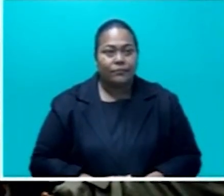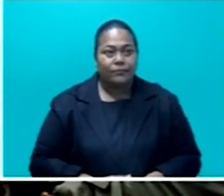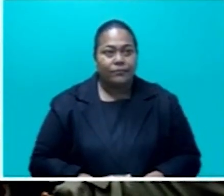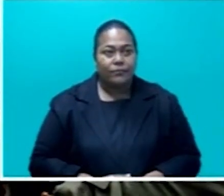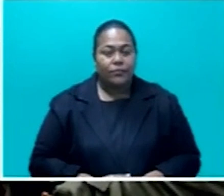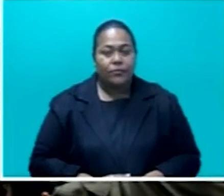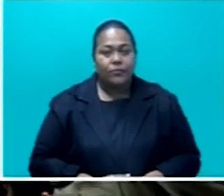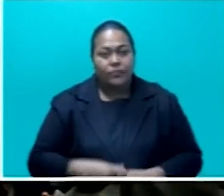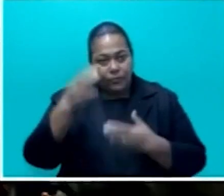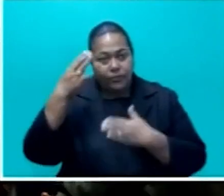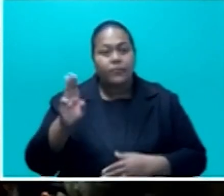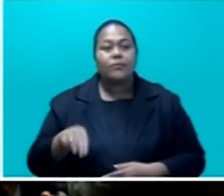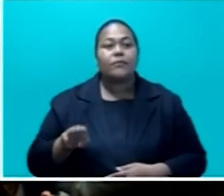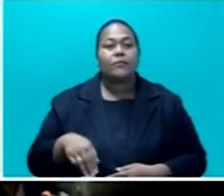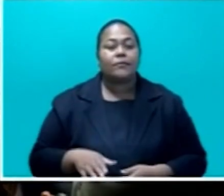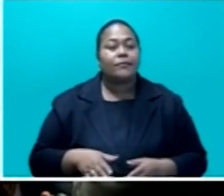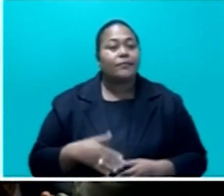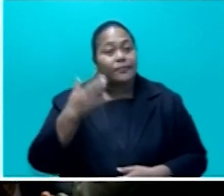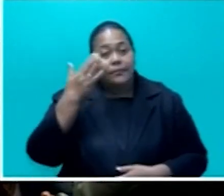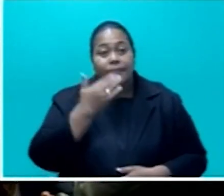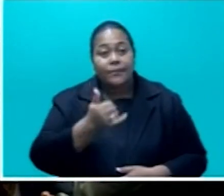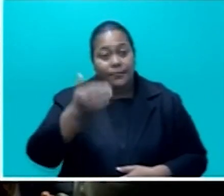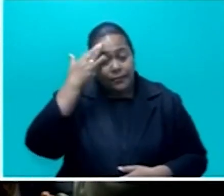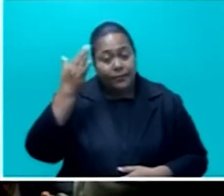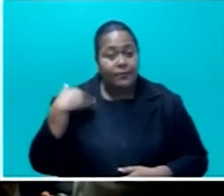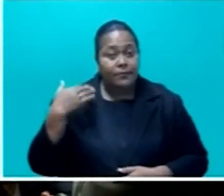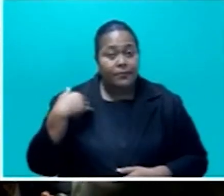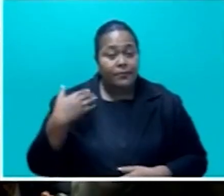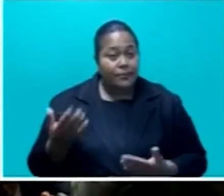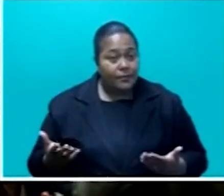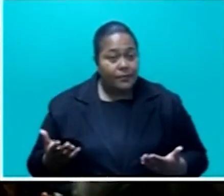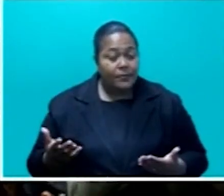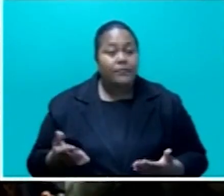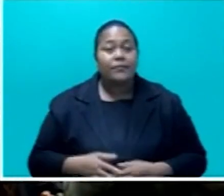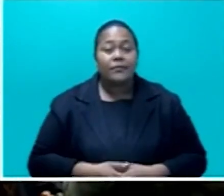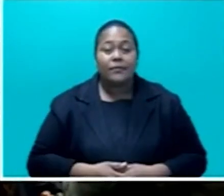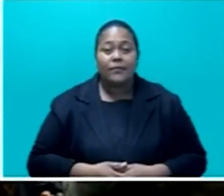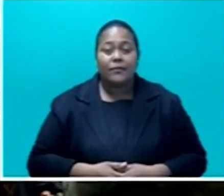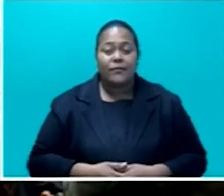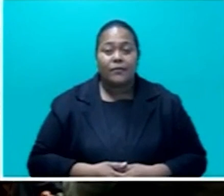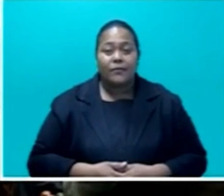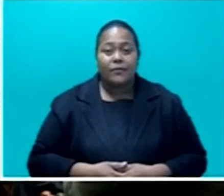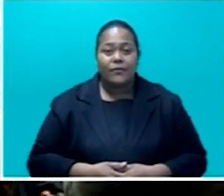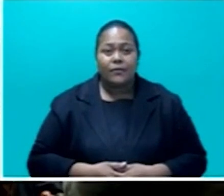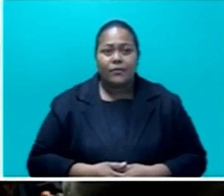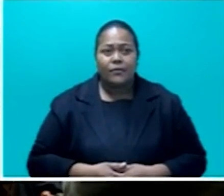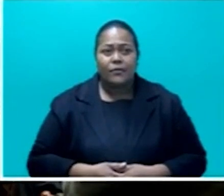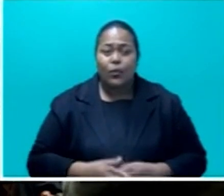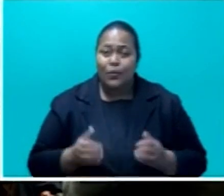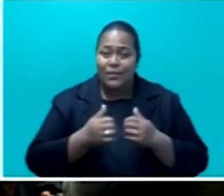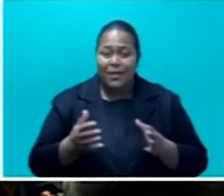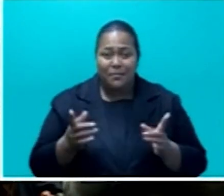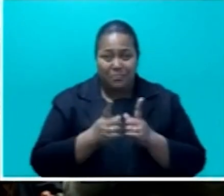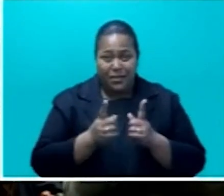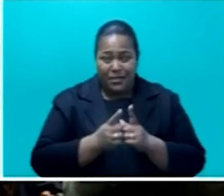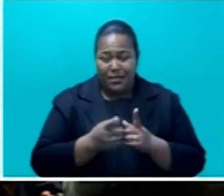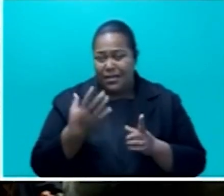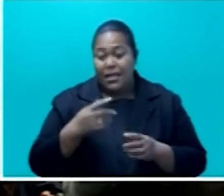Honourable members, please be reminded, pursuant to the resolution of Parliament, the debate on this bill will be